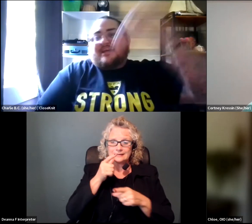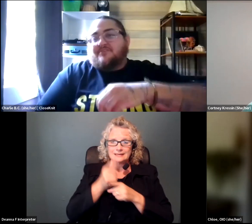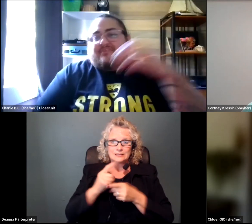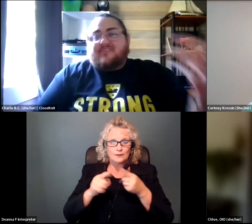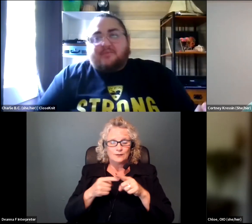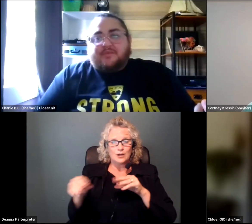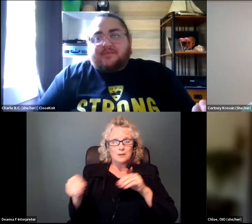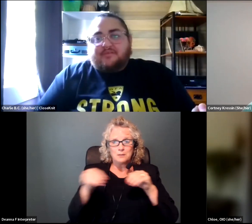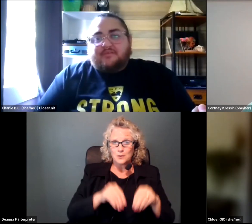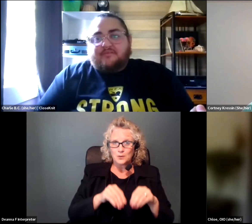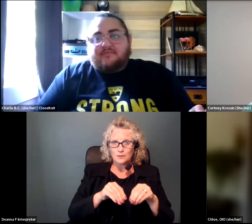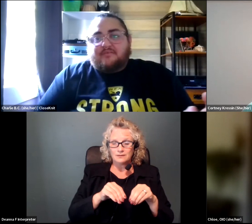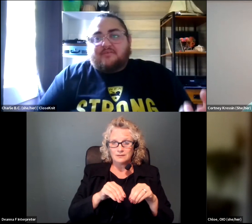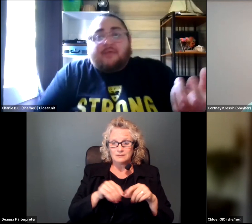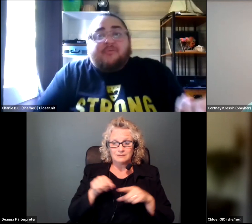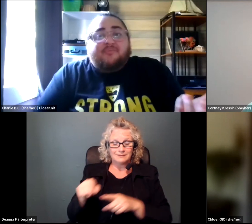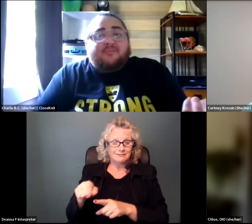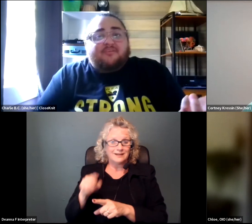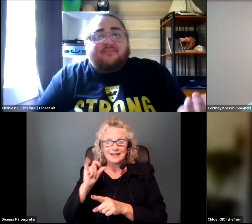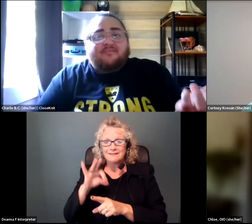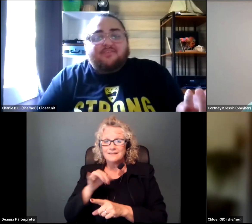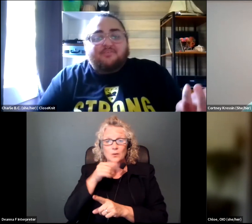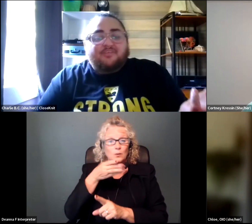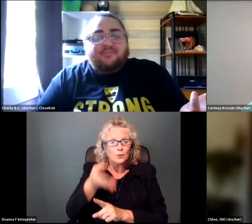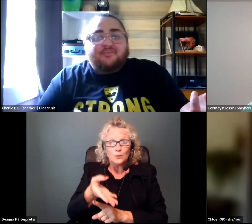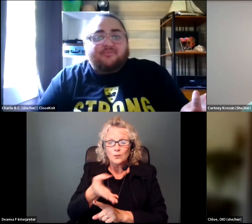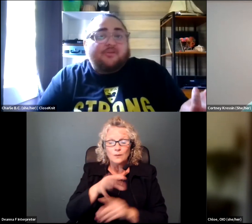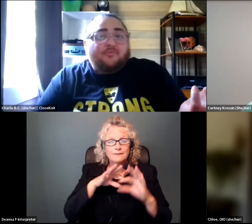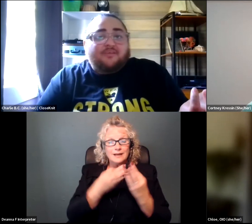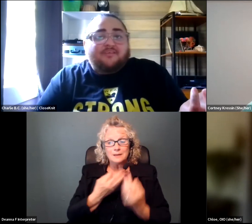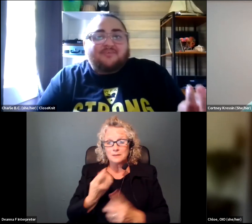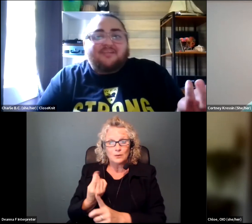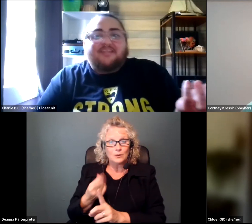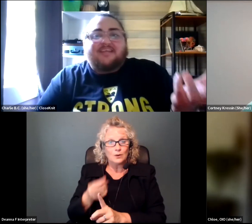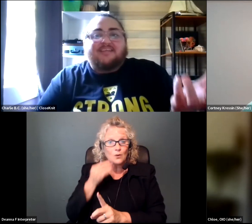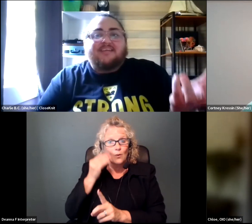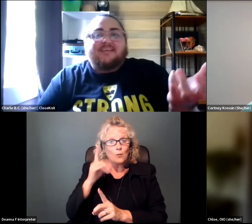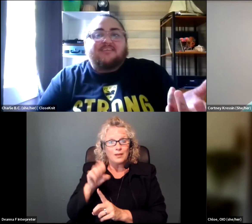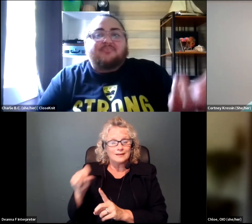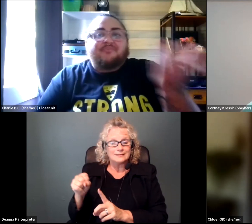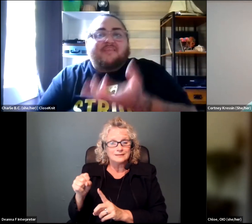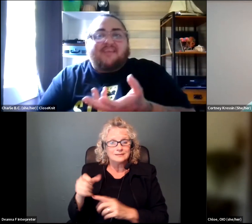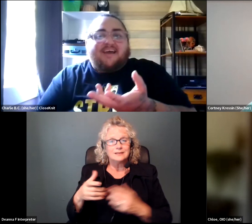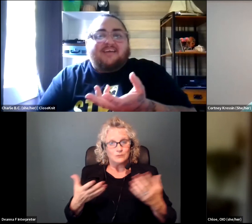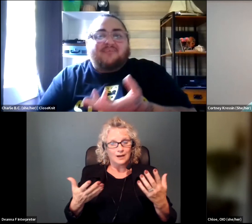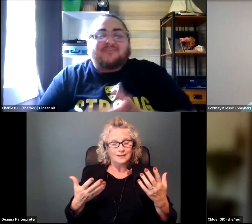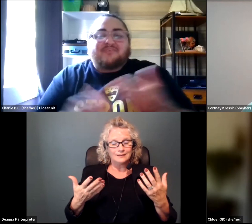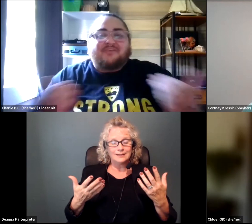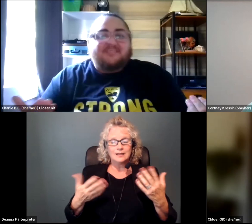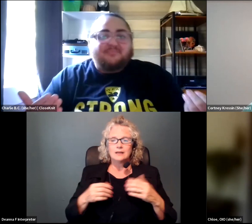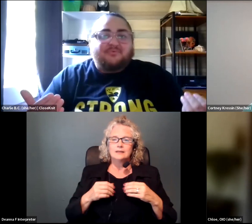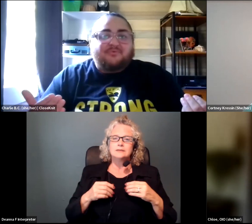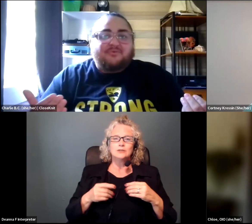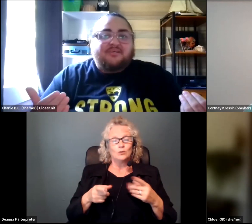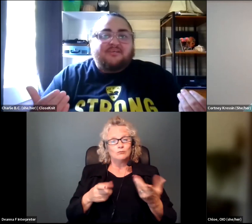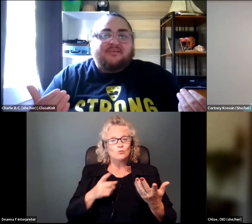if she didn't have you to stay with, that would have been, she potentially would have been homeless, right? And to prevent that, it was a